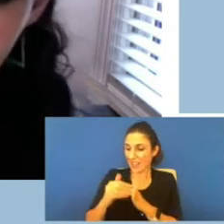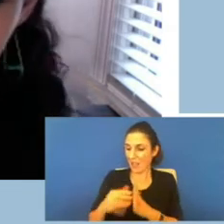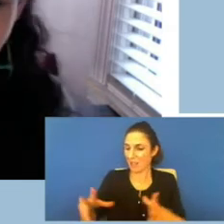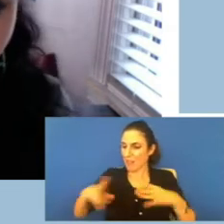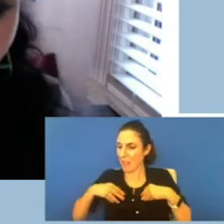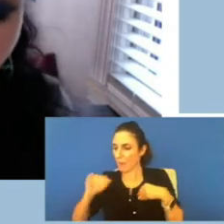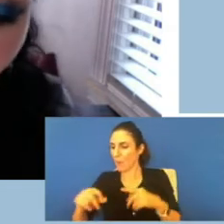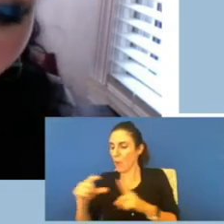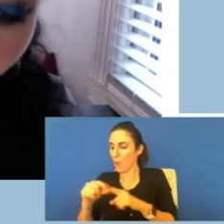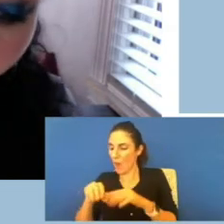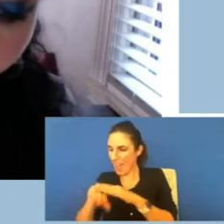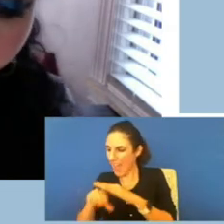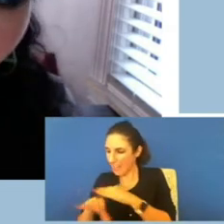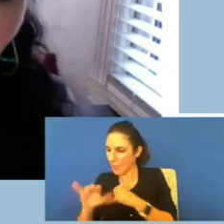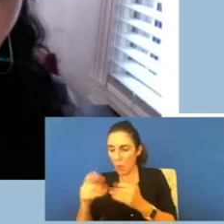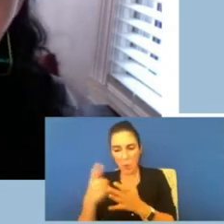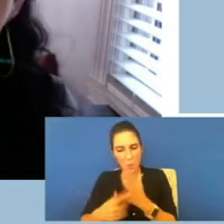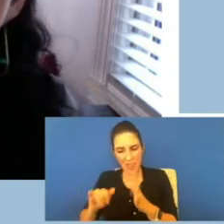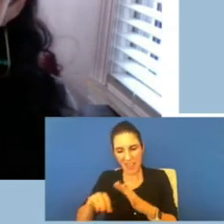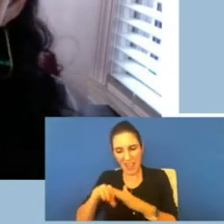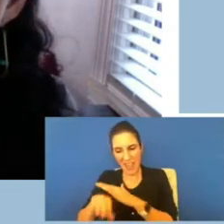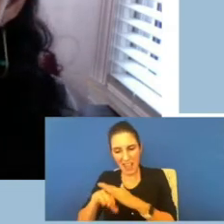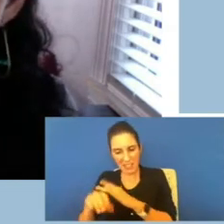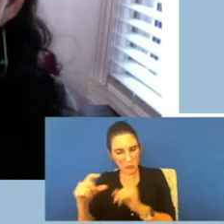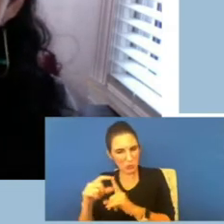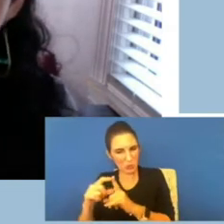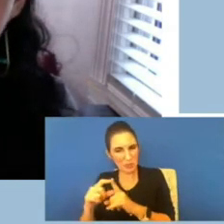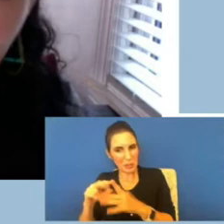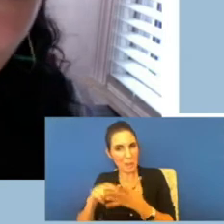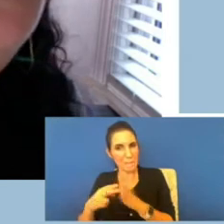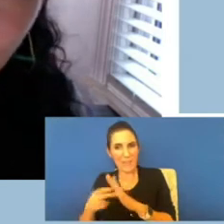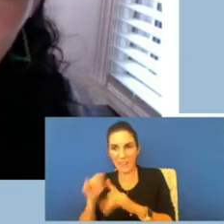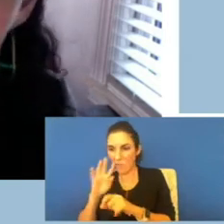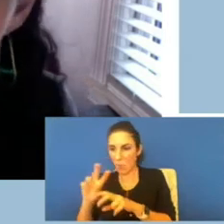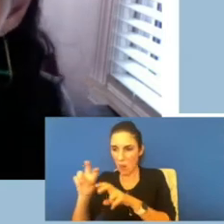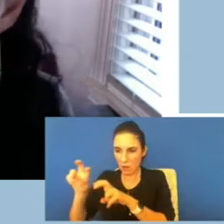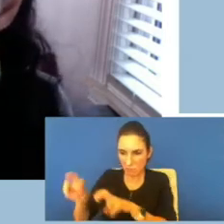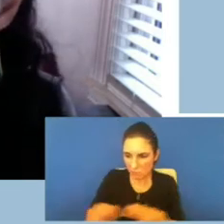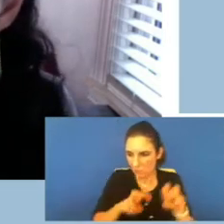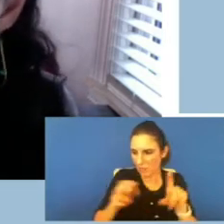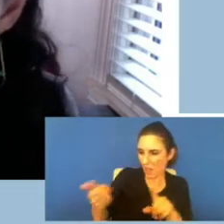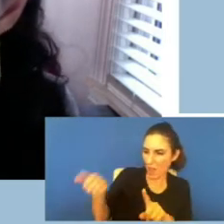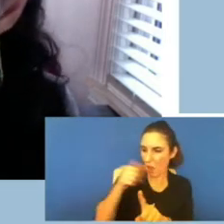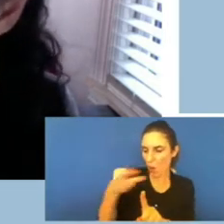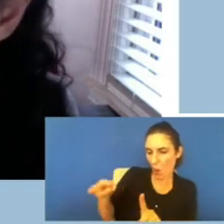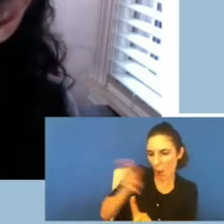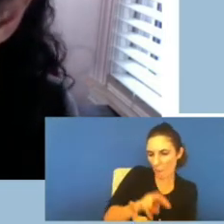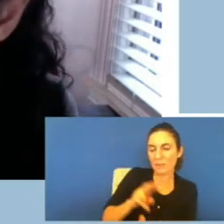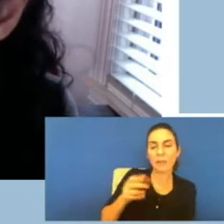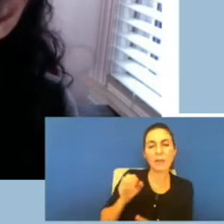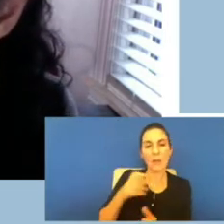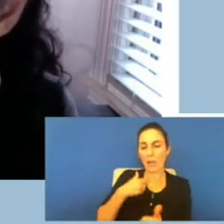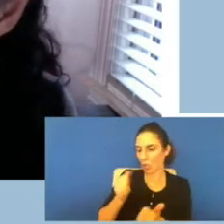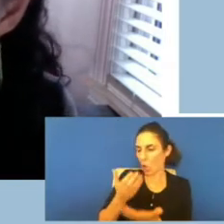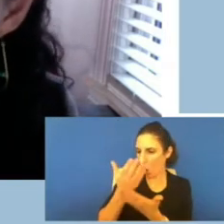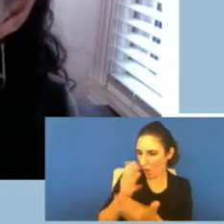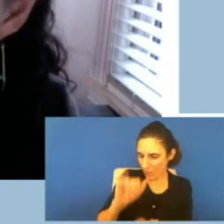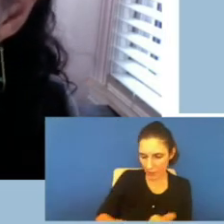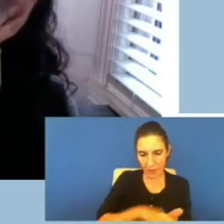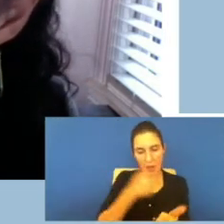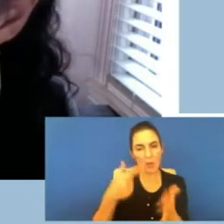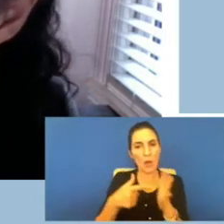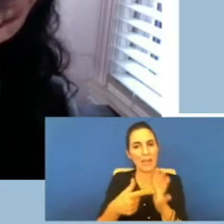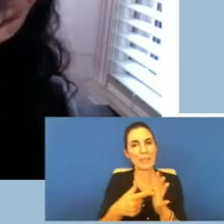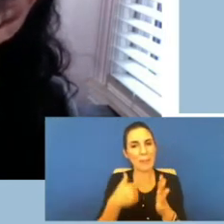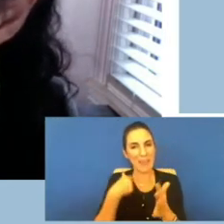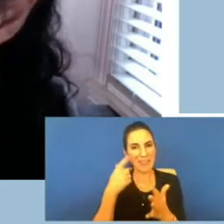could access actually mean if we move from a different paradigm? So I'll just offer that. And then the example that I'll give that I think speaks